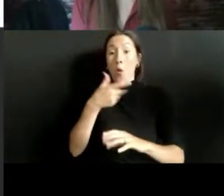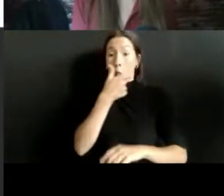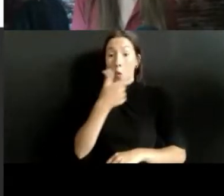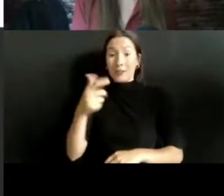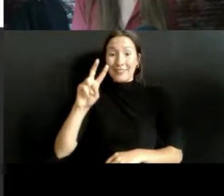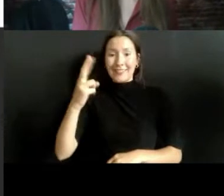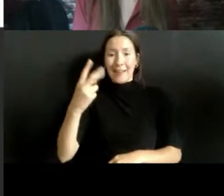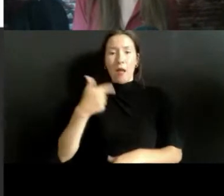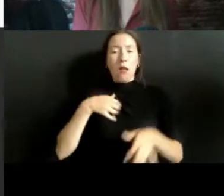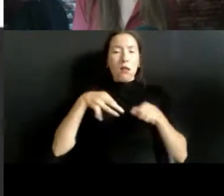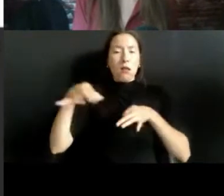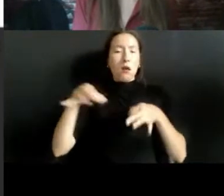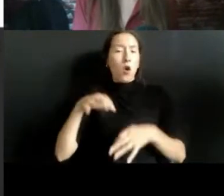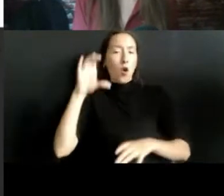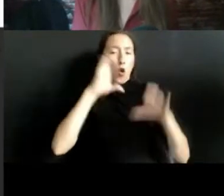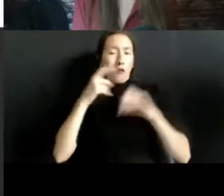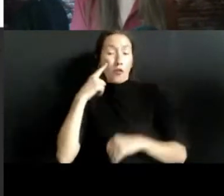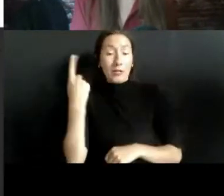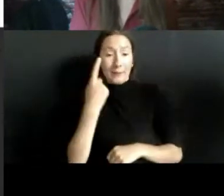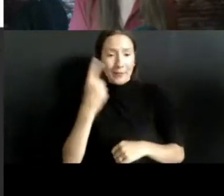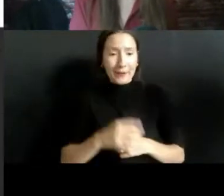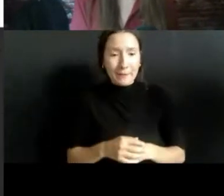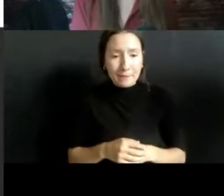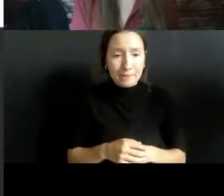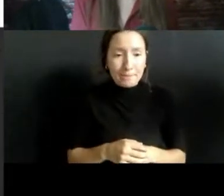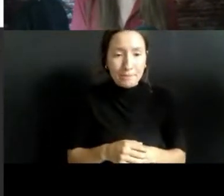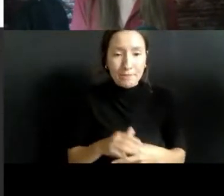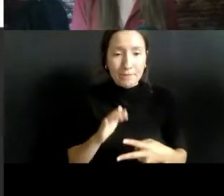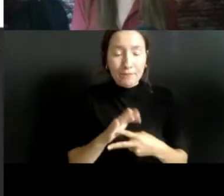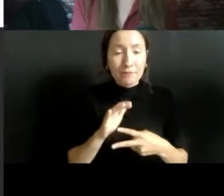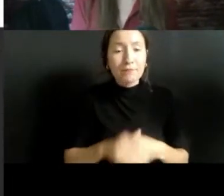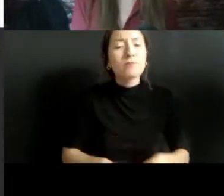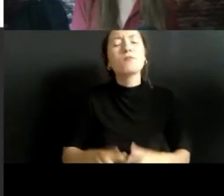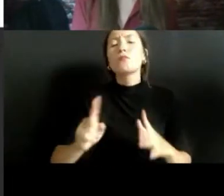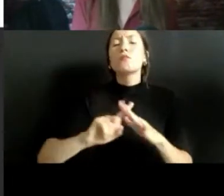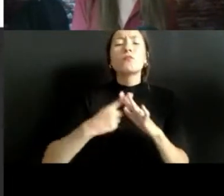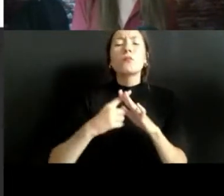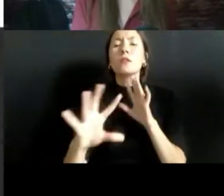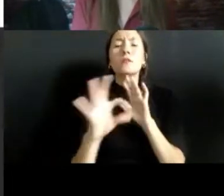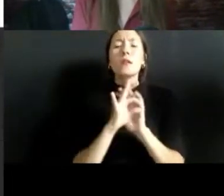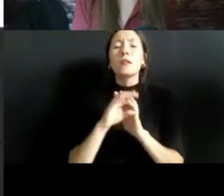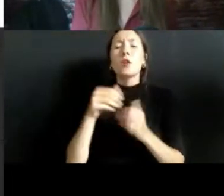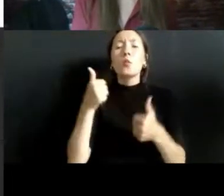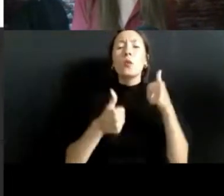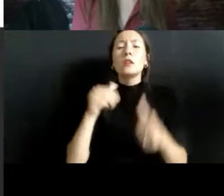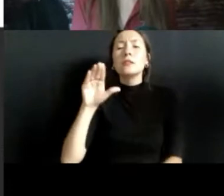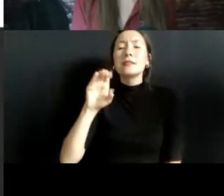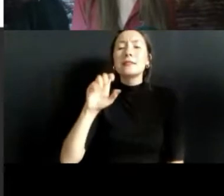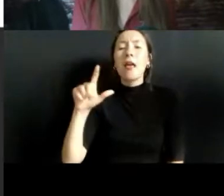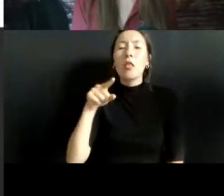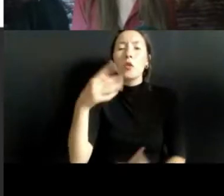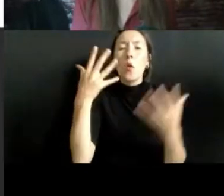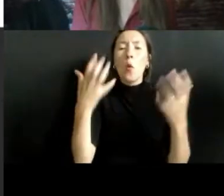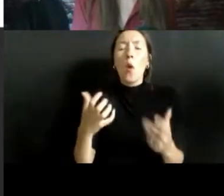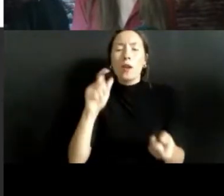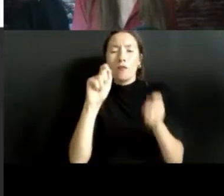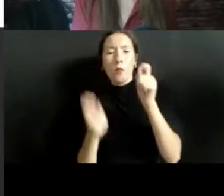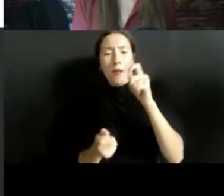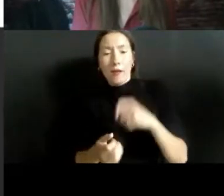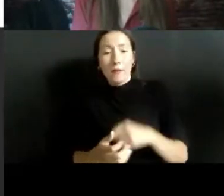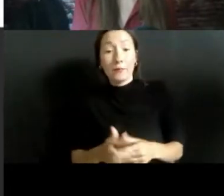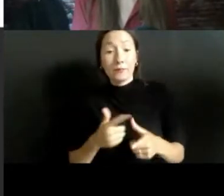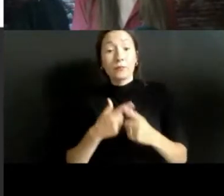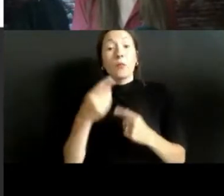time. To set up conditional formatting, start by selecting the cells you want to format. Then on the Home